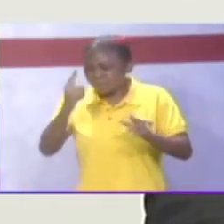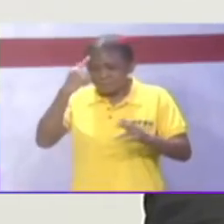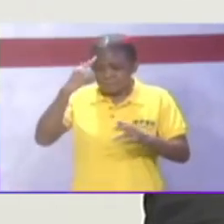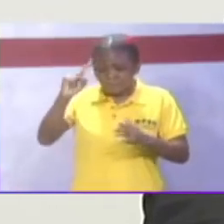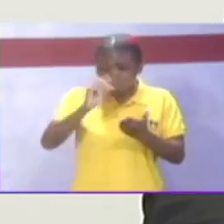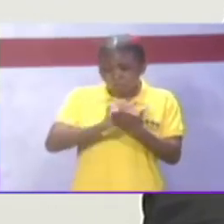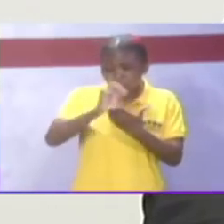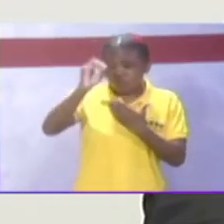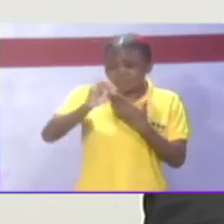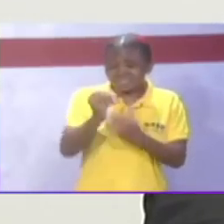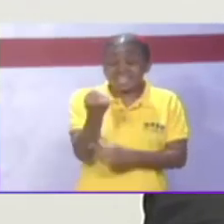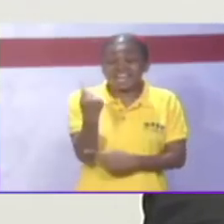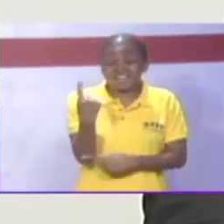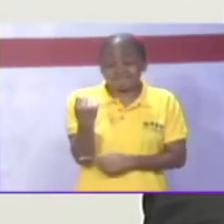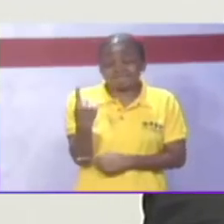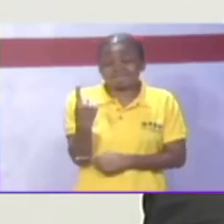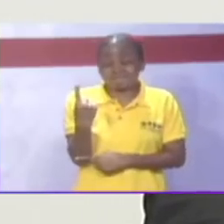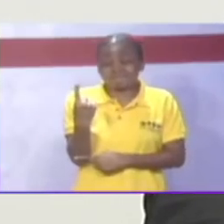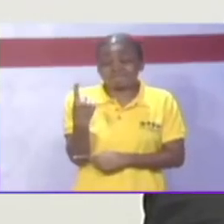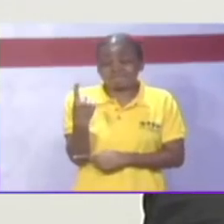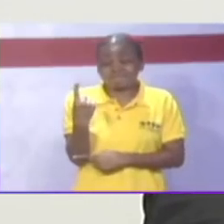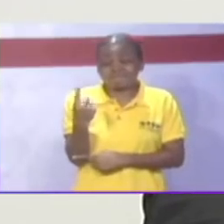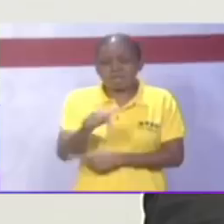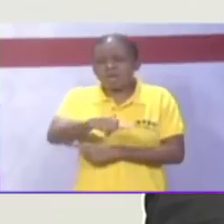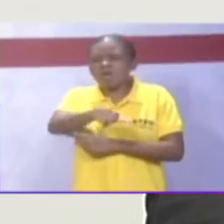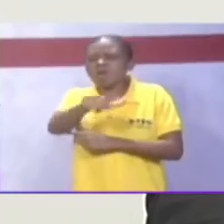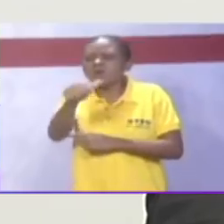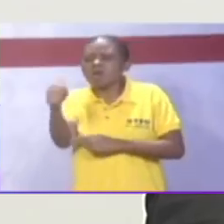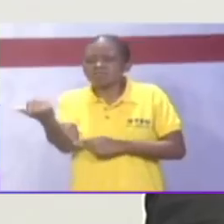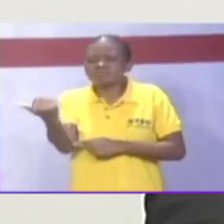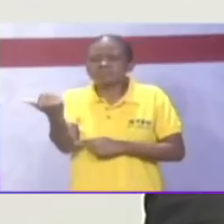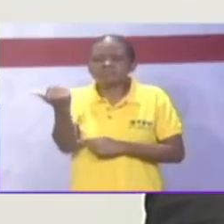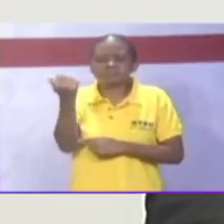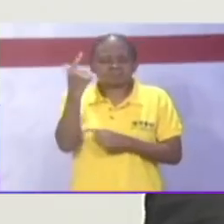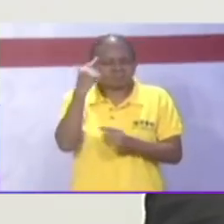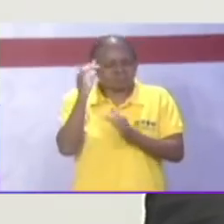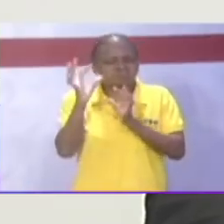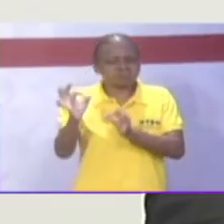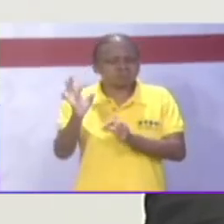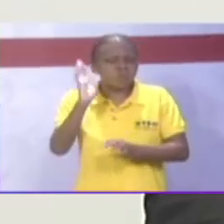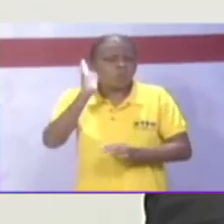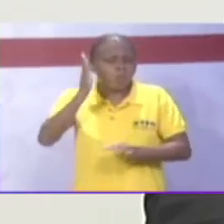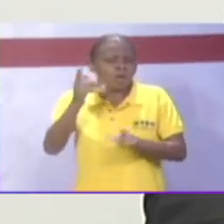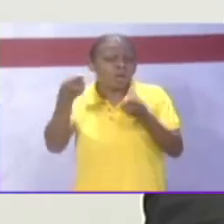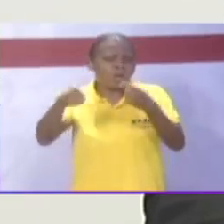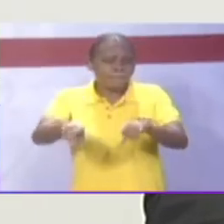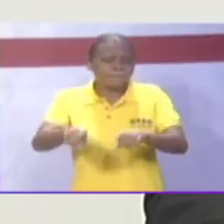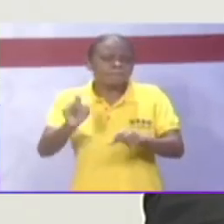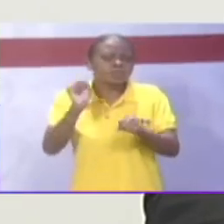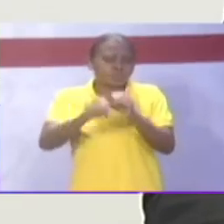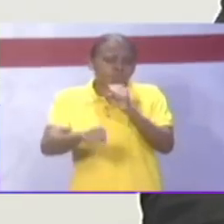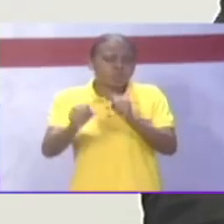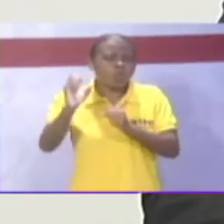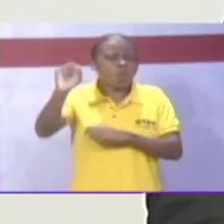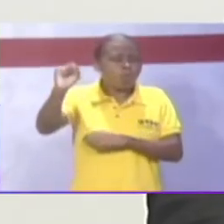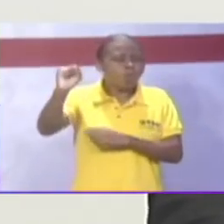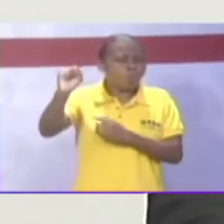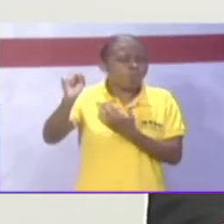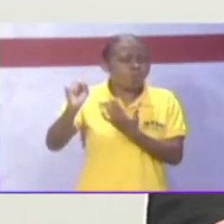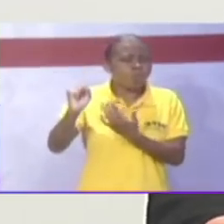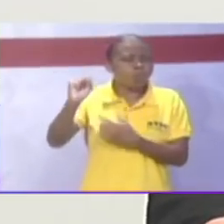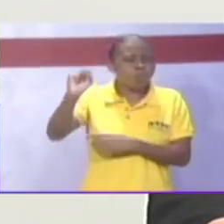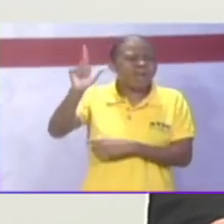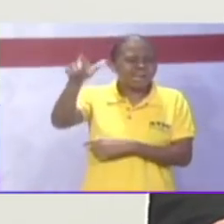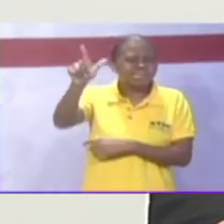will be made, possibly coming out of the Office of the Prime Minister. So we'll leave that topic for that time. Dr. Hines will go into detail as